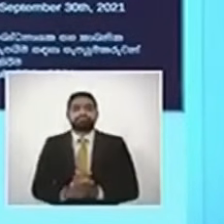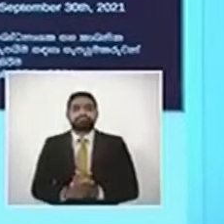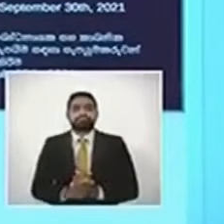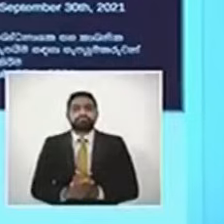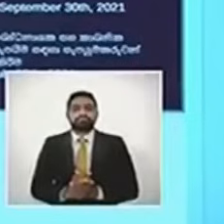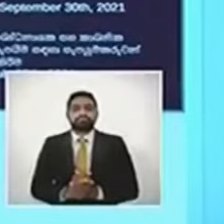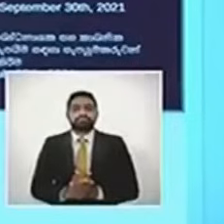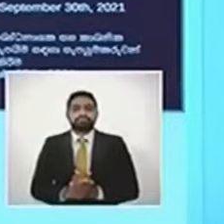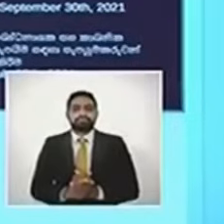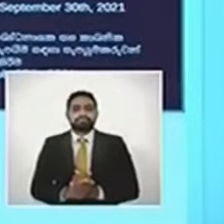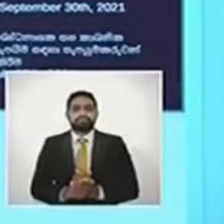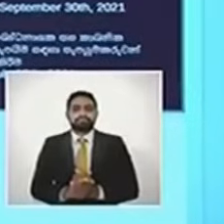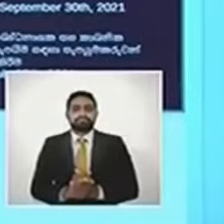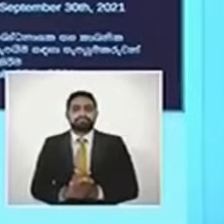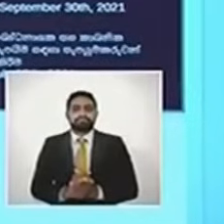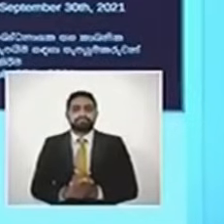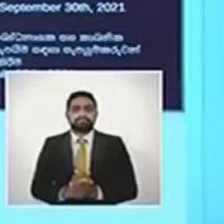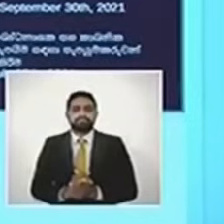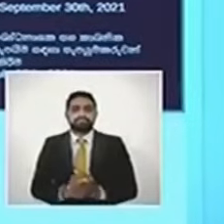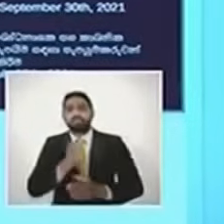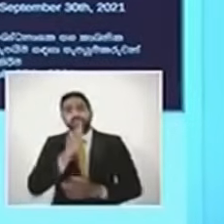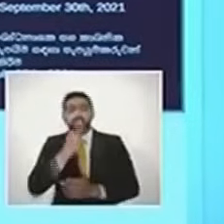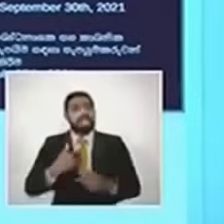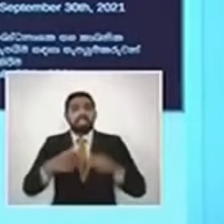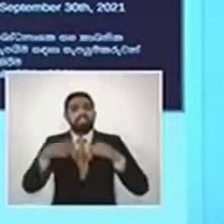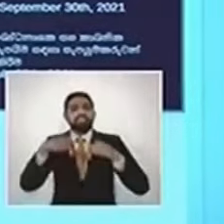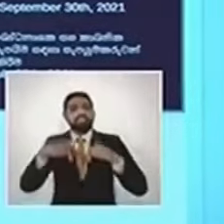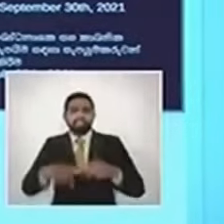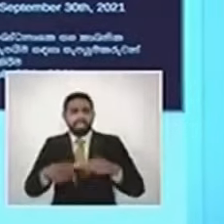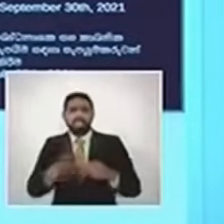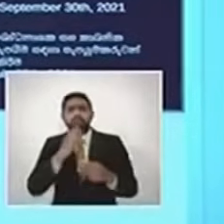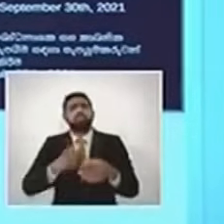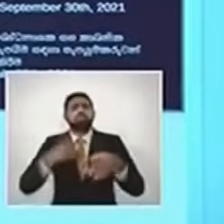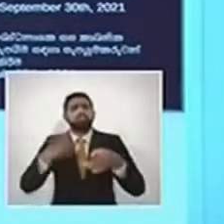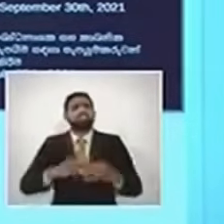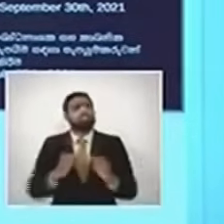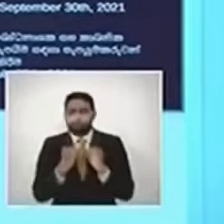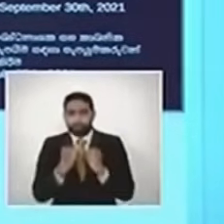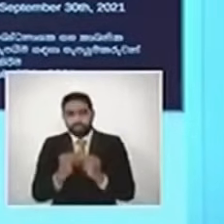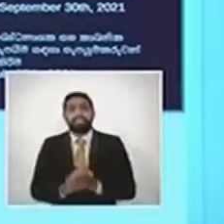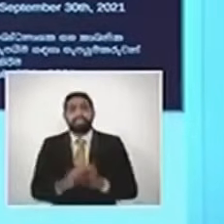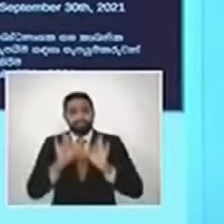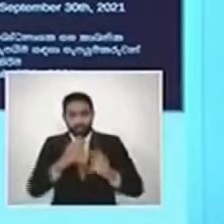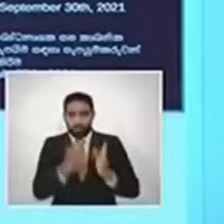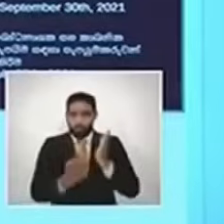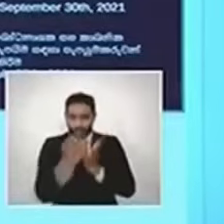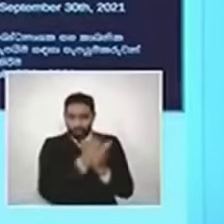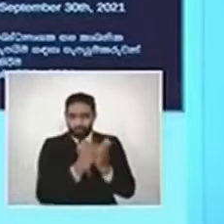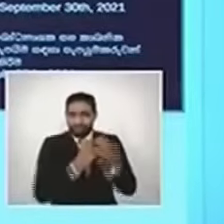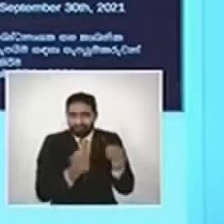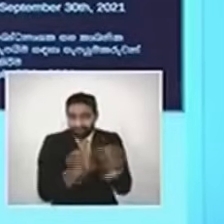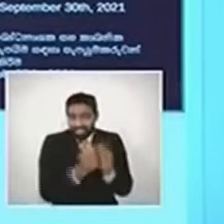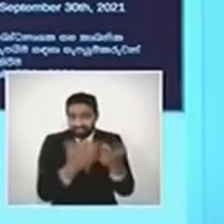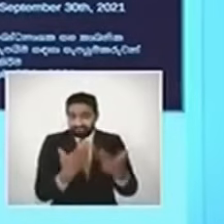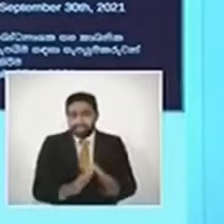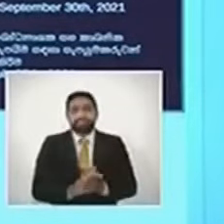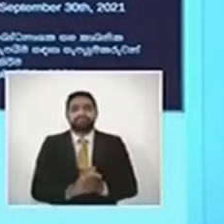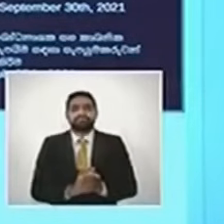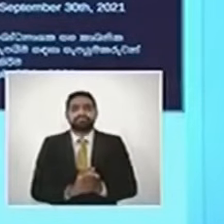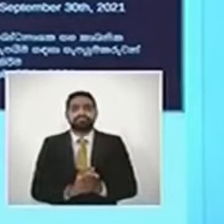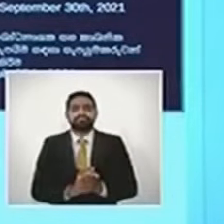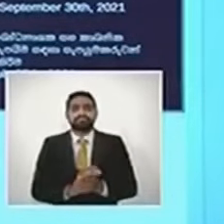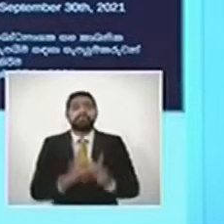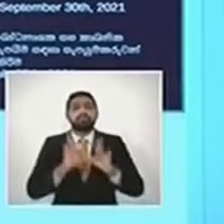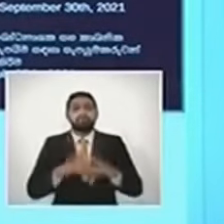process. Now then, where is the problem? Now, out of this entire process, the furnace oil that is created, the kerosene and